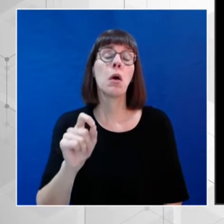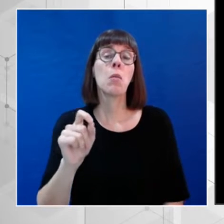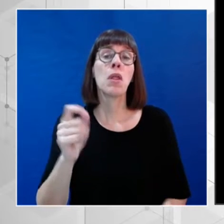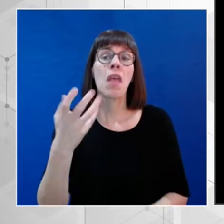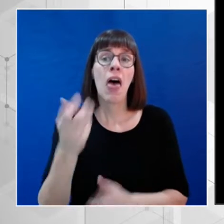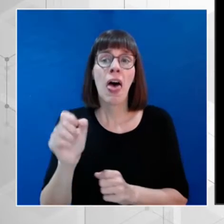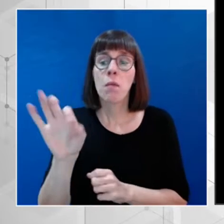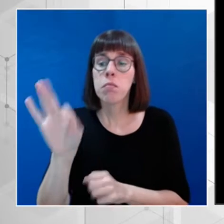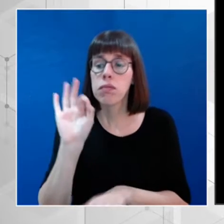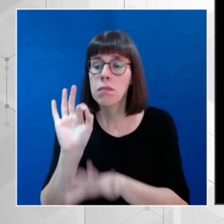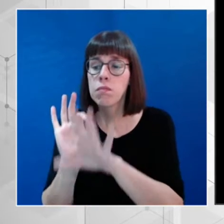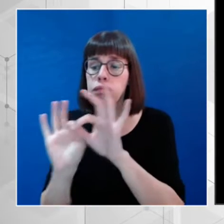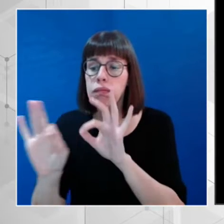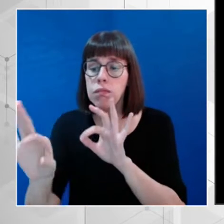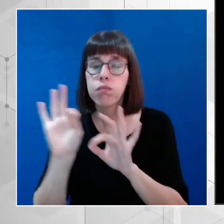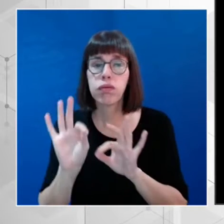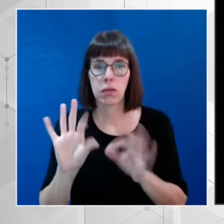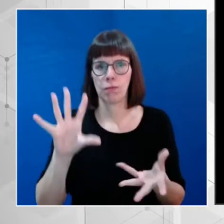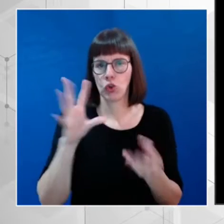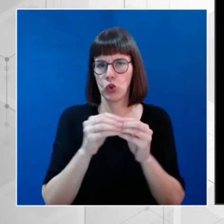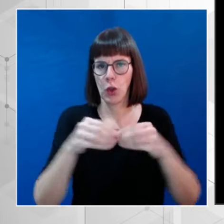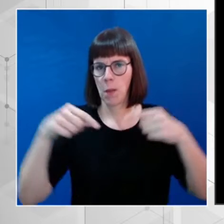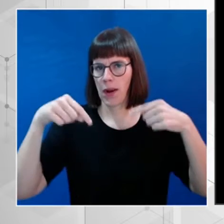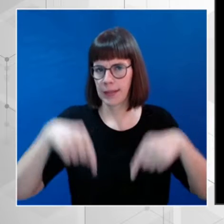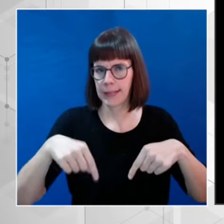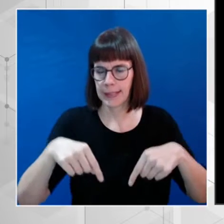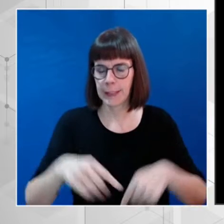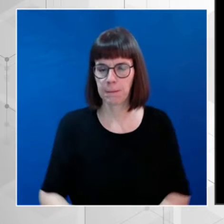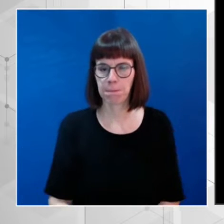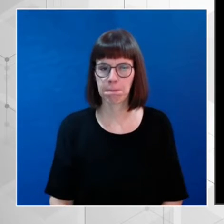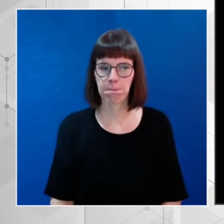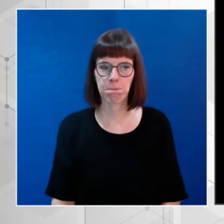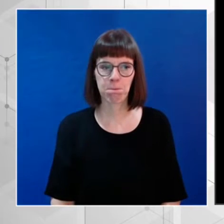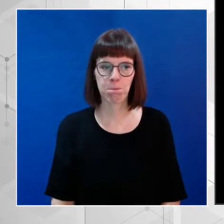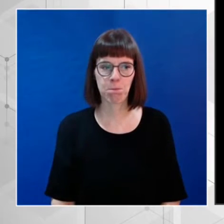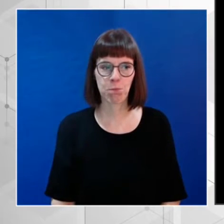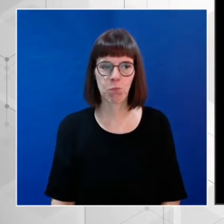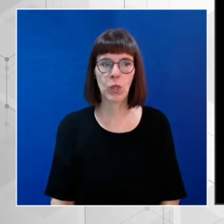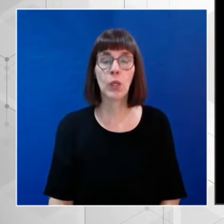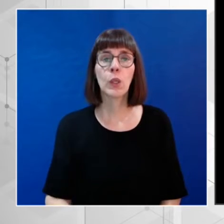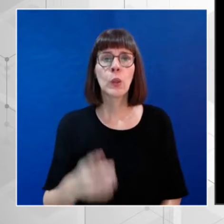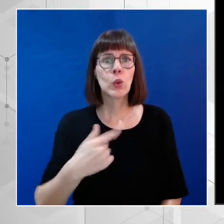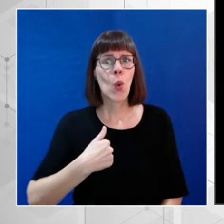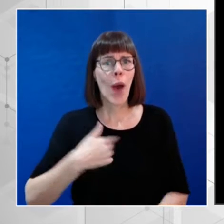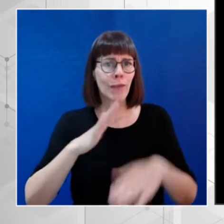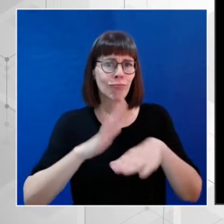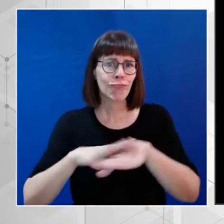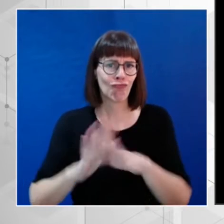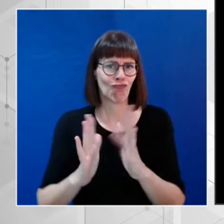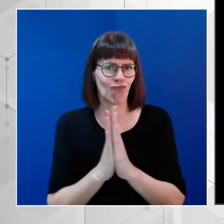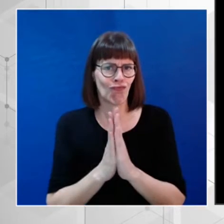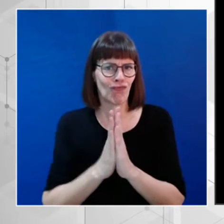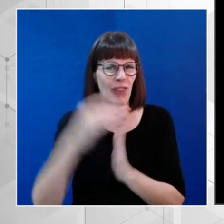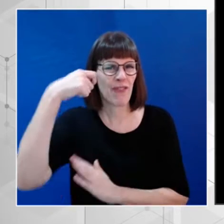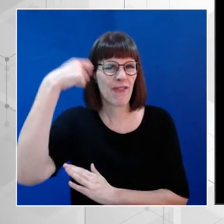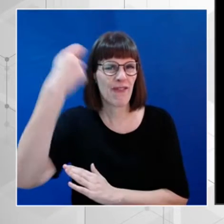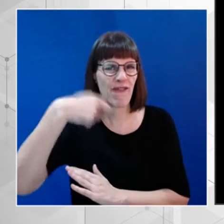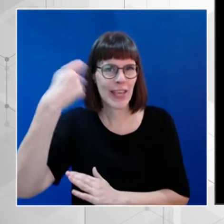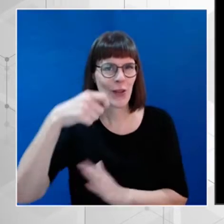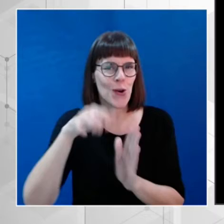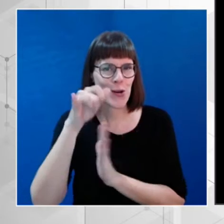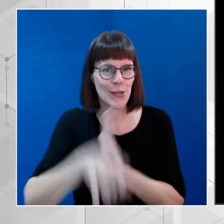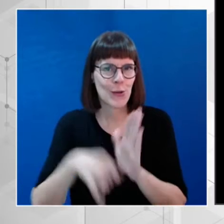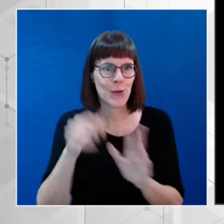important things he shared, the very essence. So I recommend that you watch the whole video that I linked on the next slide.